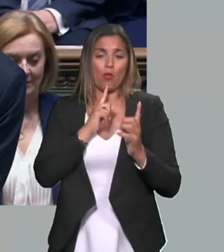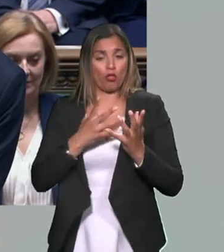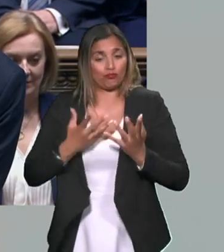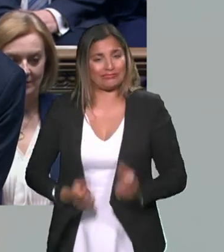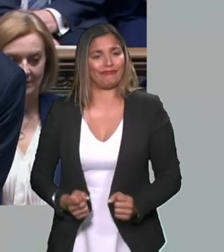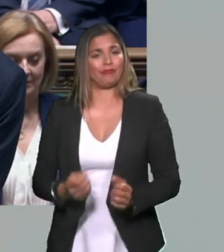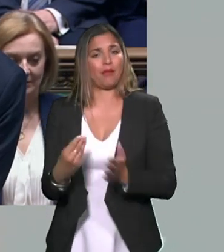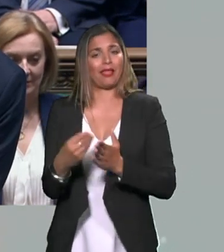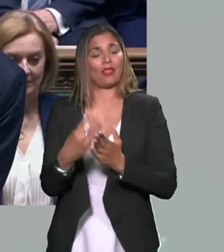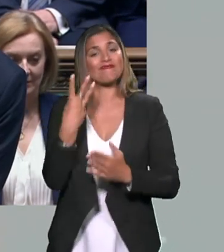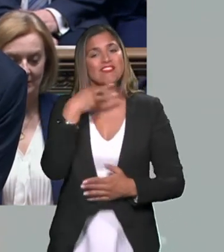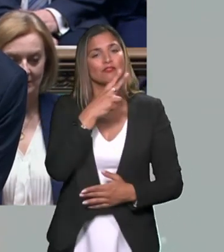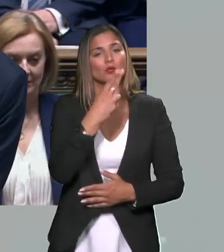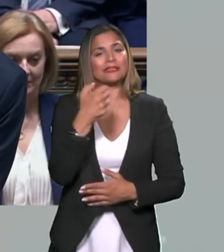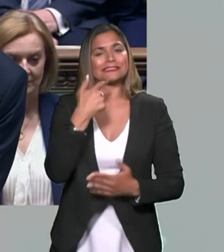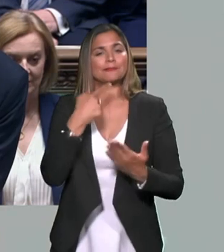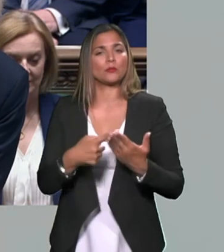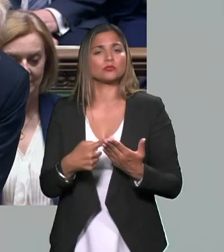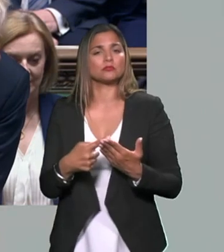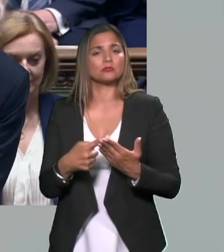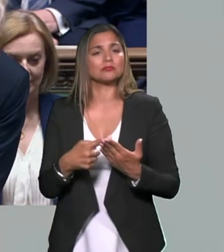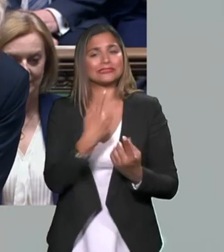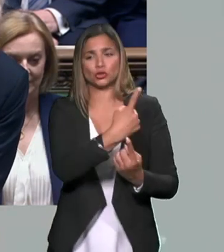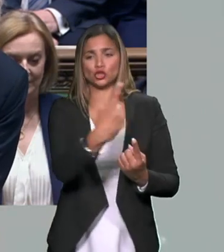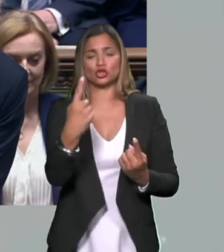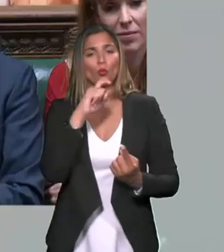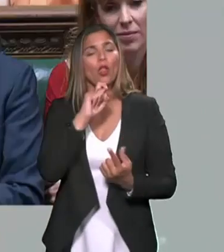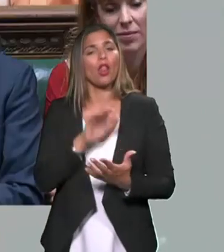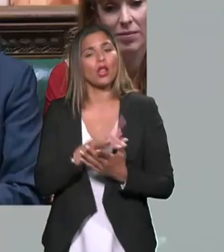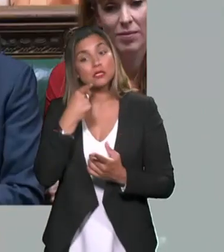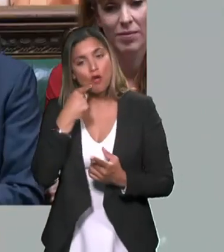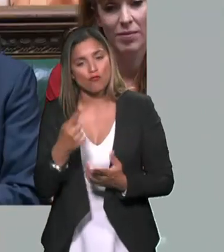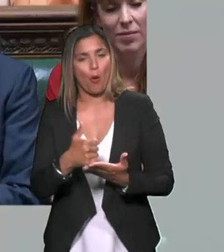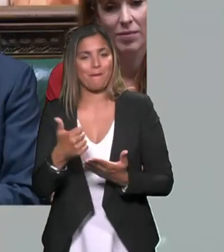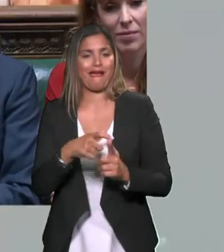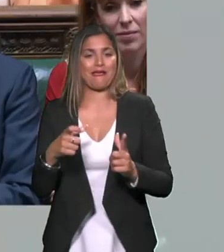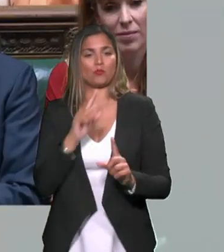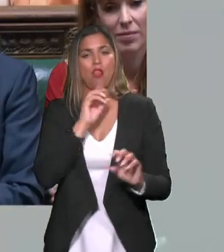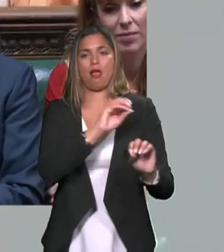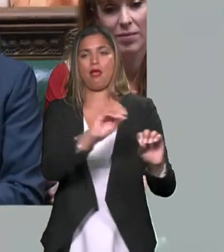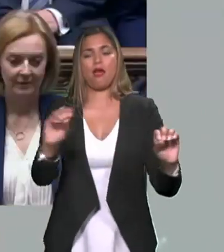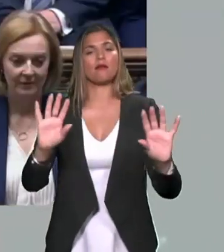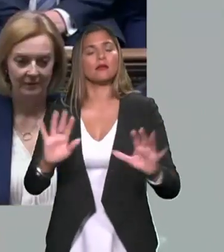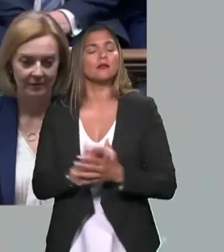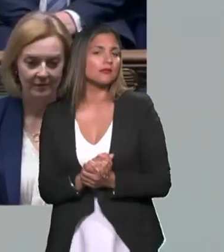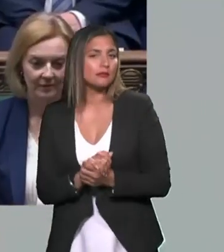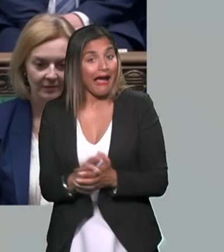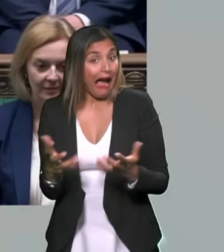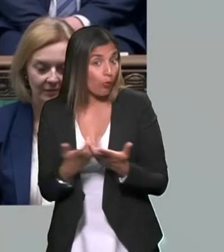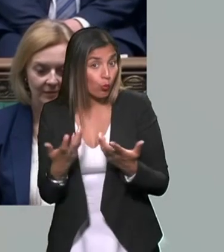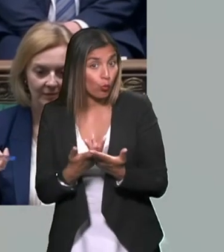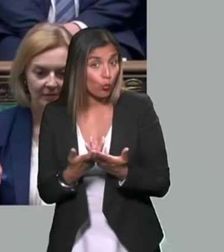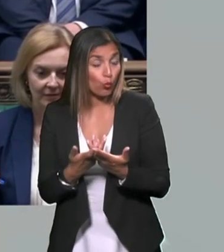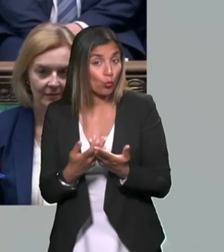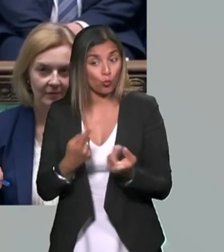that? Because we took the decisions to get the strong economy that we currently have that I'm afraid were resisted